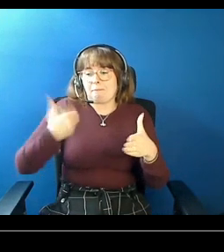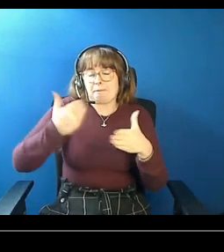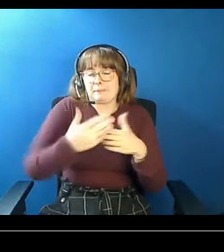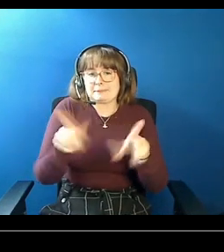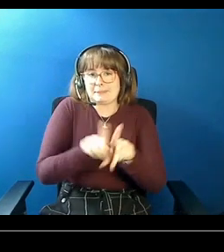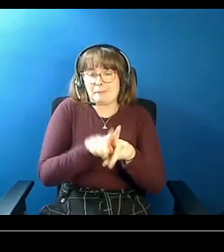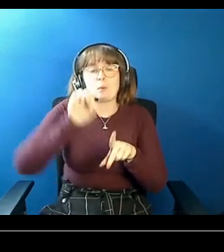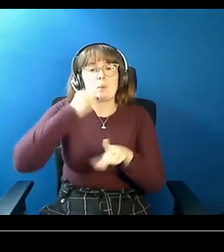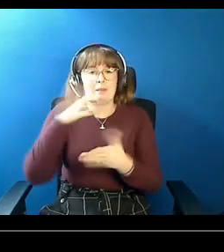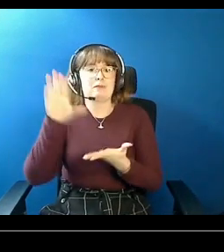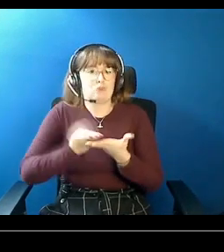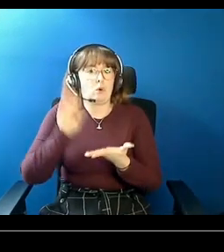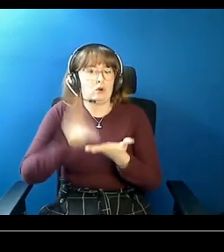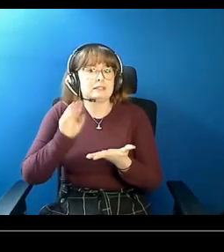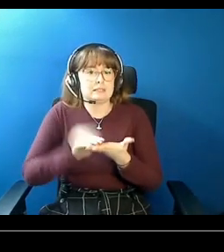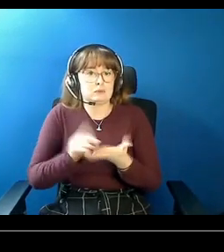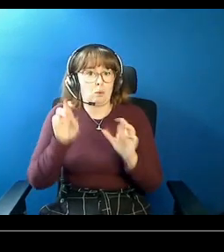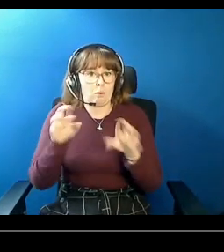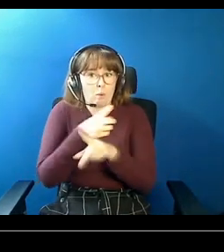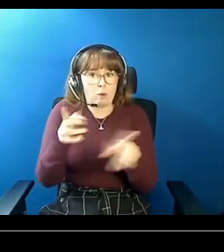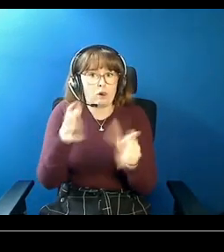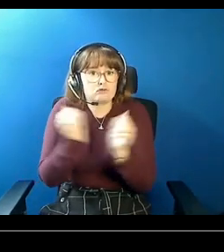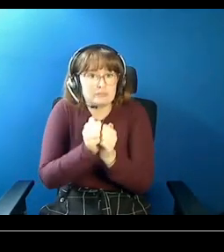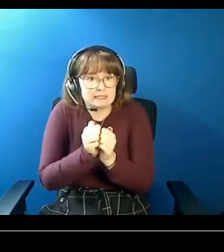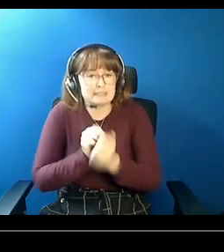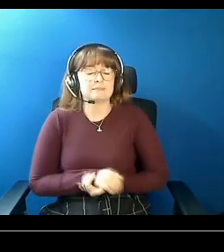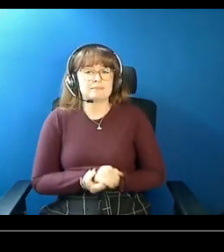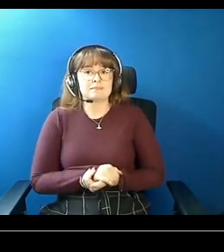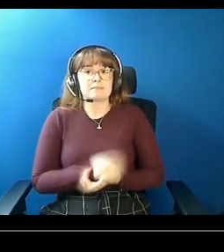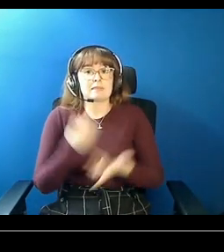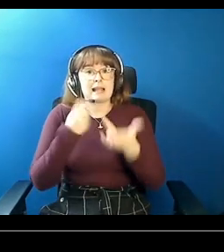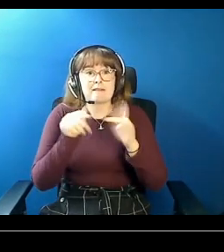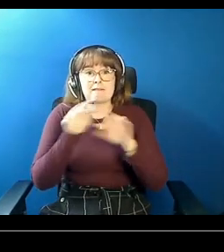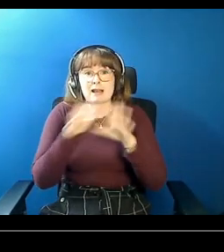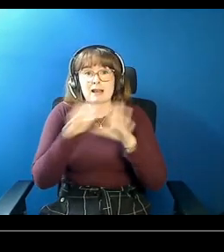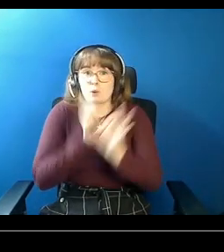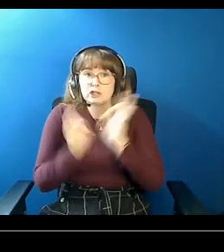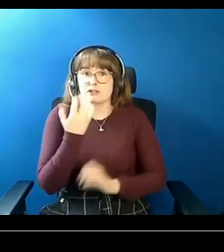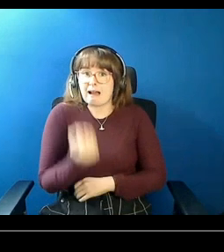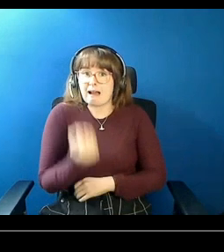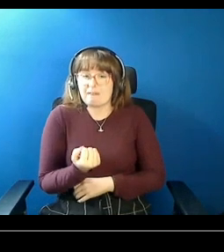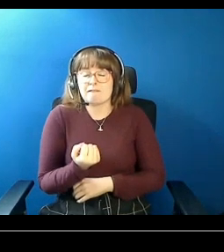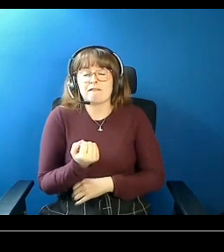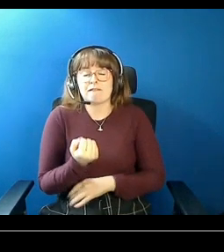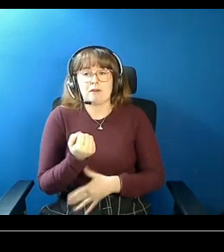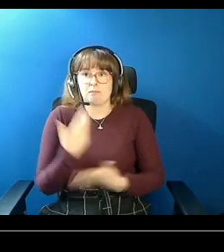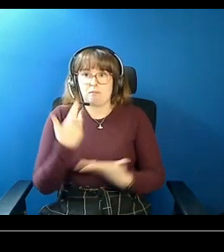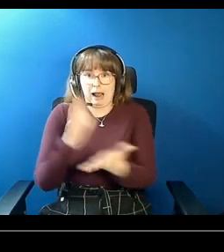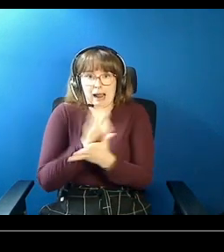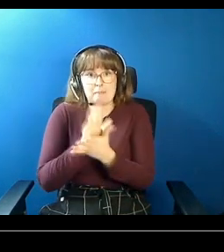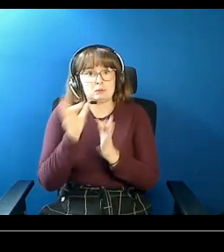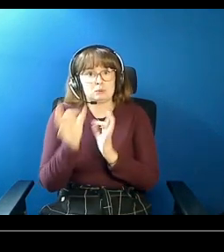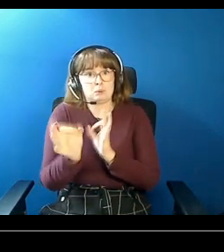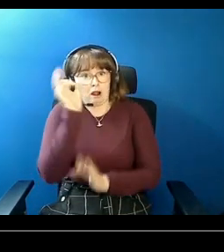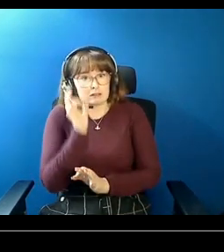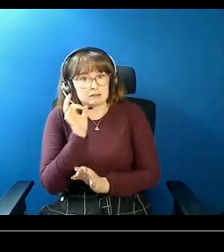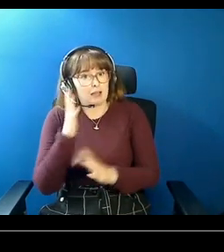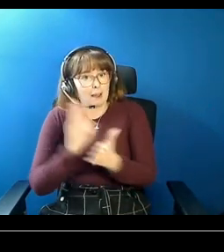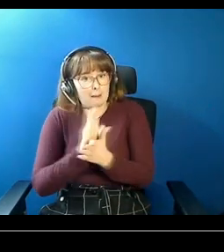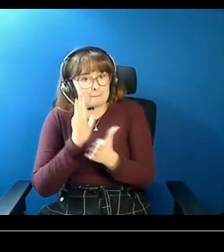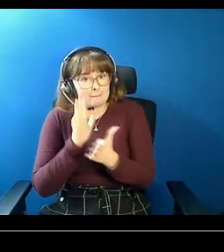to be recorded, so hopefully that's okay with everyone. If you have any questions throughout, we really do want to welcome those questions to be